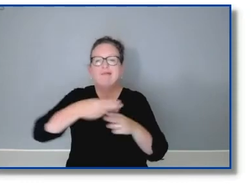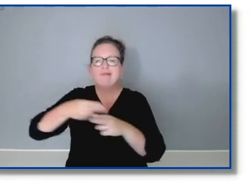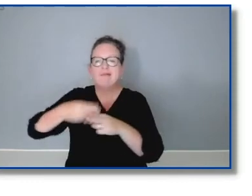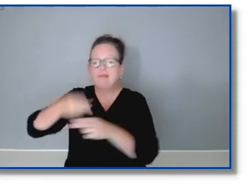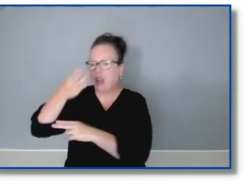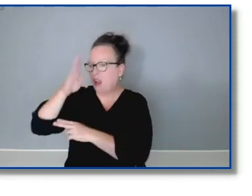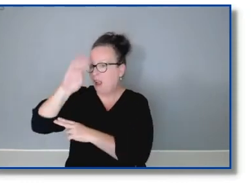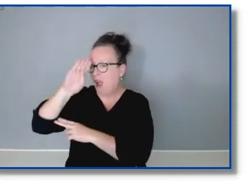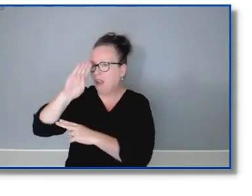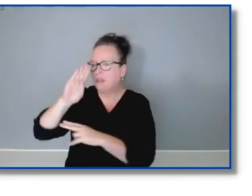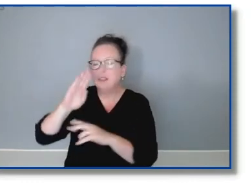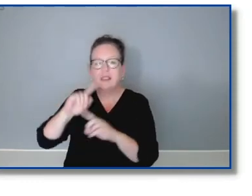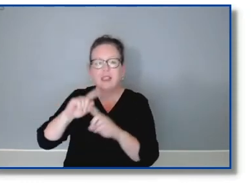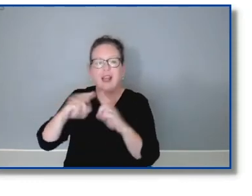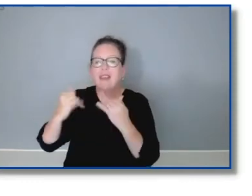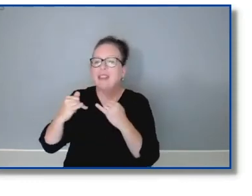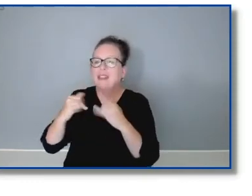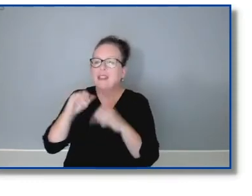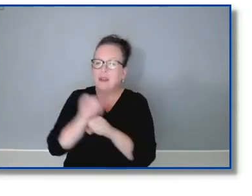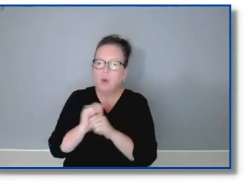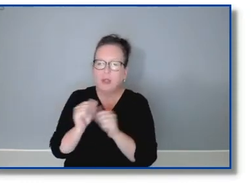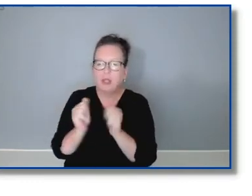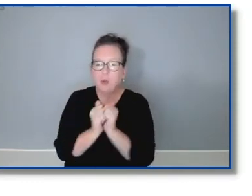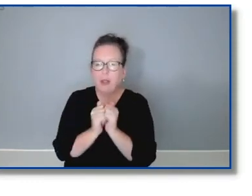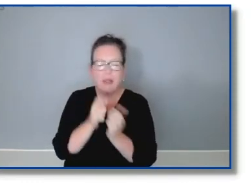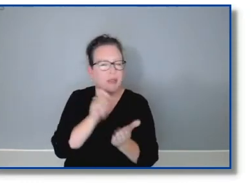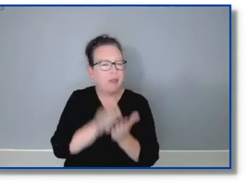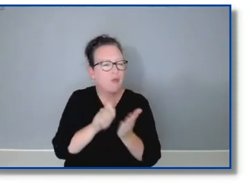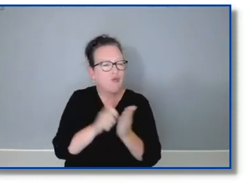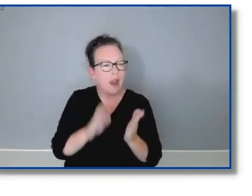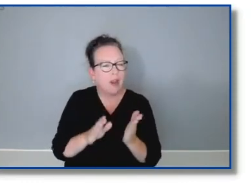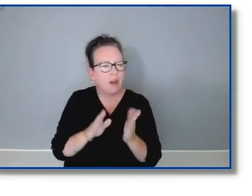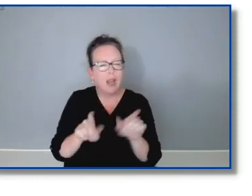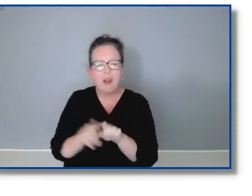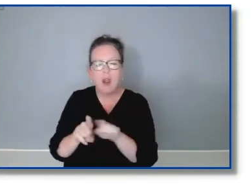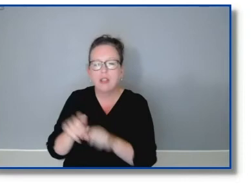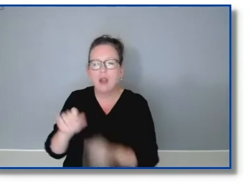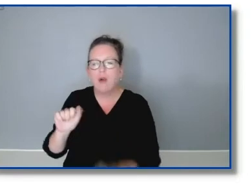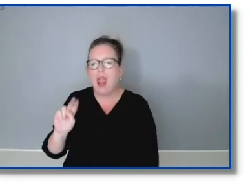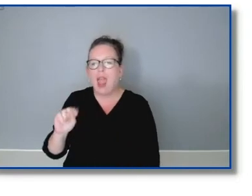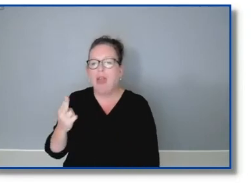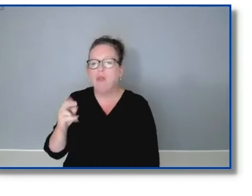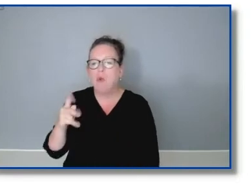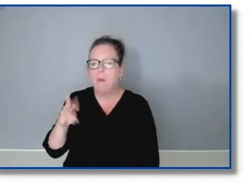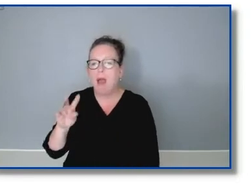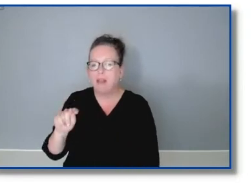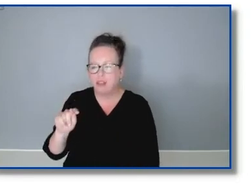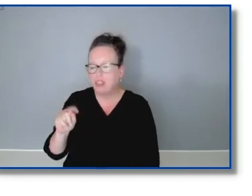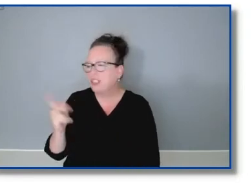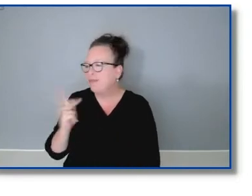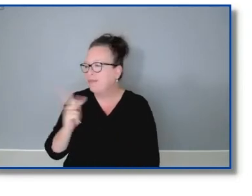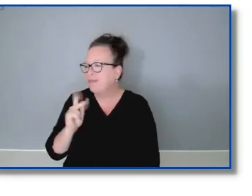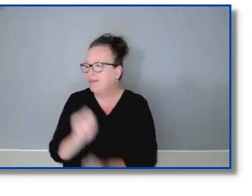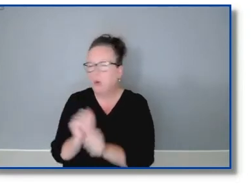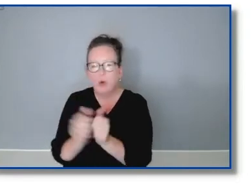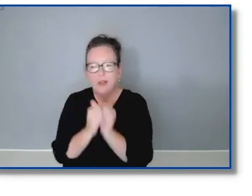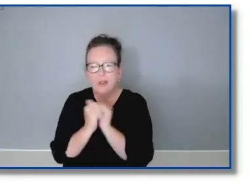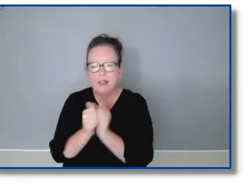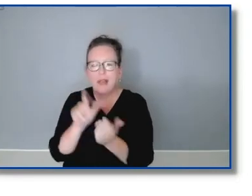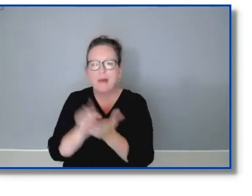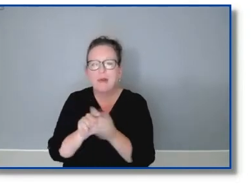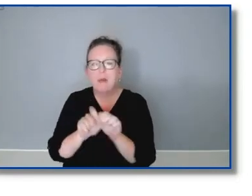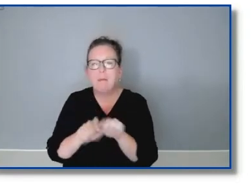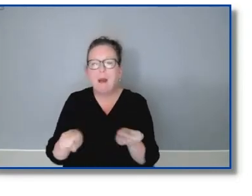with writer and anthropologist Anna de la Subin, who has recently published a book of the same title.